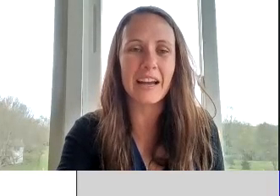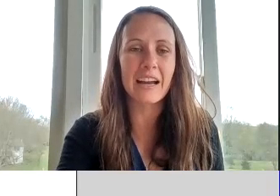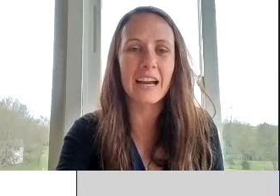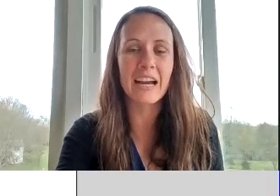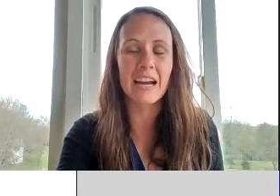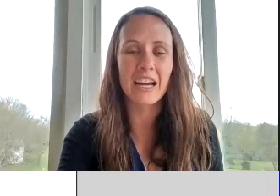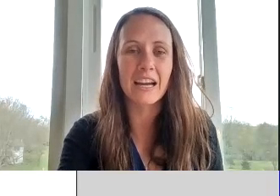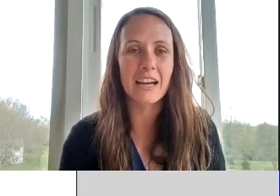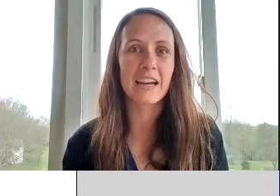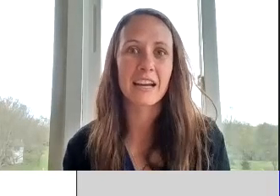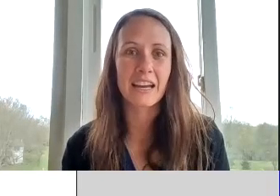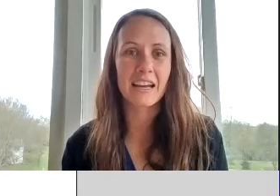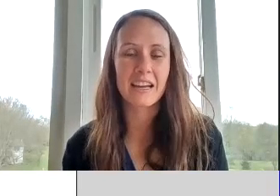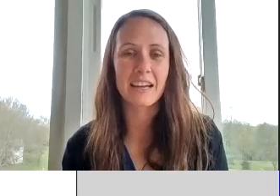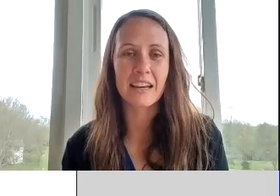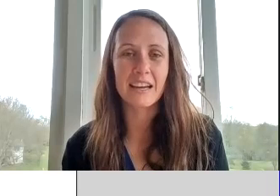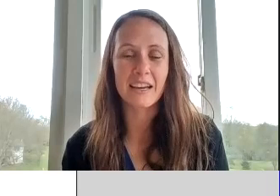doing?